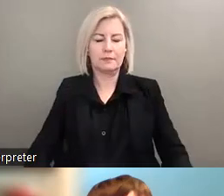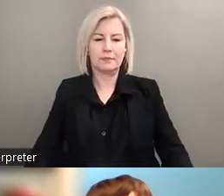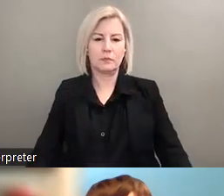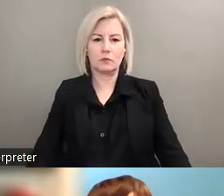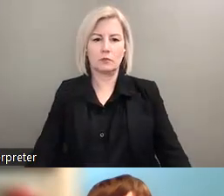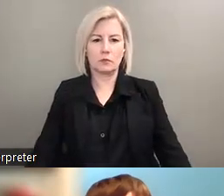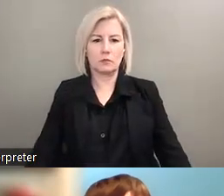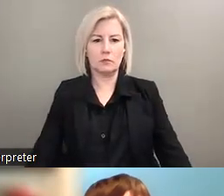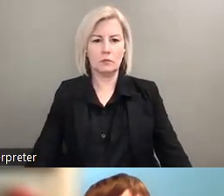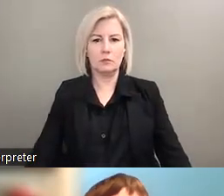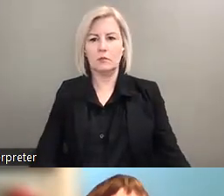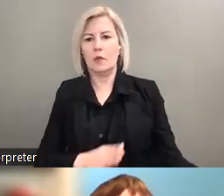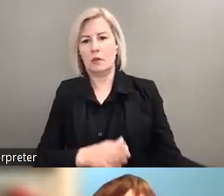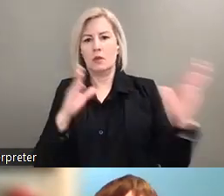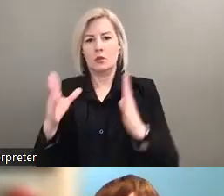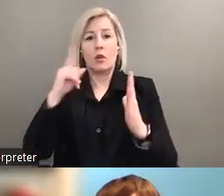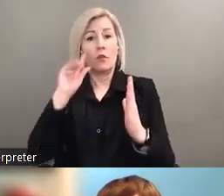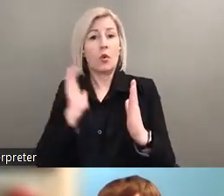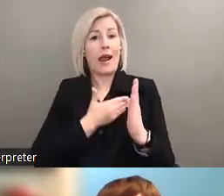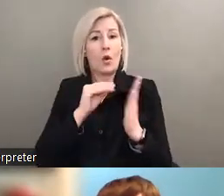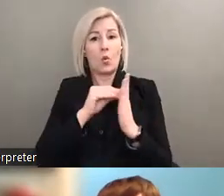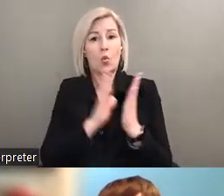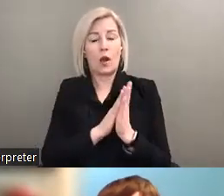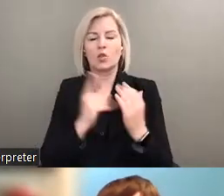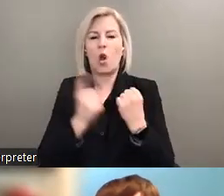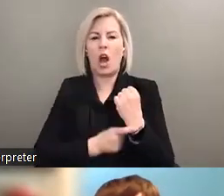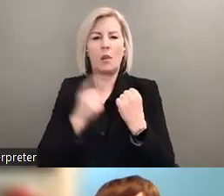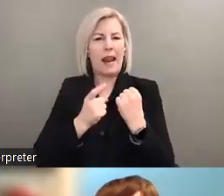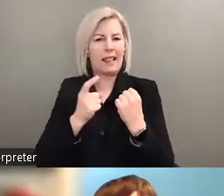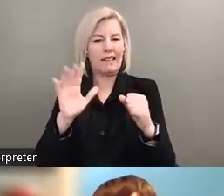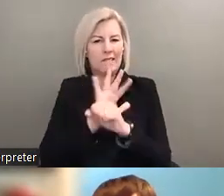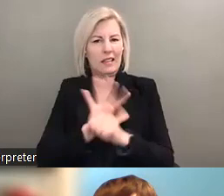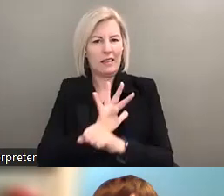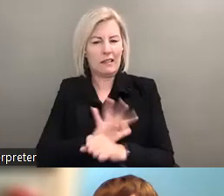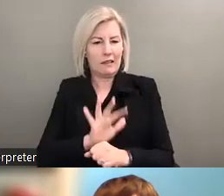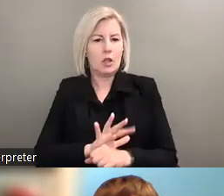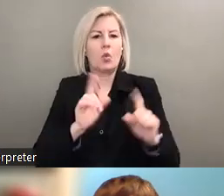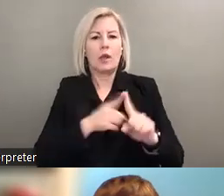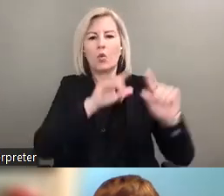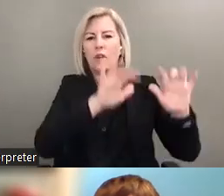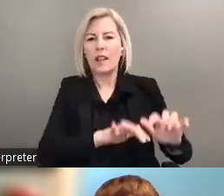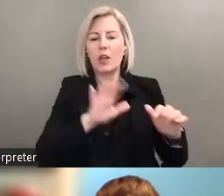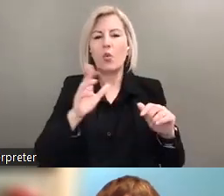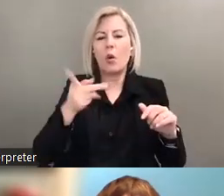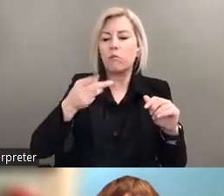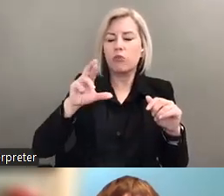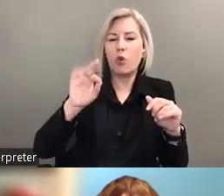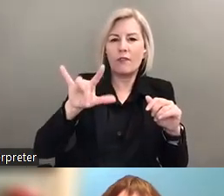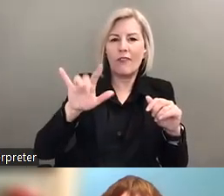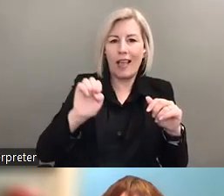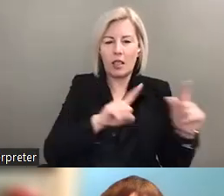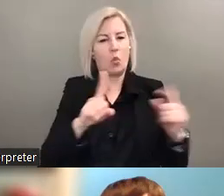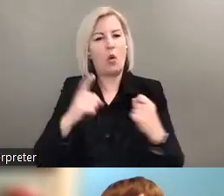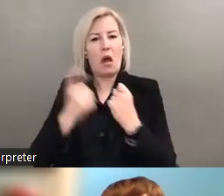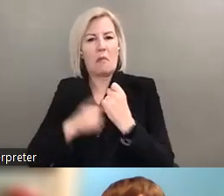The next tab for our records will auto-populate with information that you fill out when you complete your profile on Smart Simple.